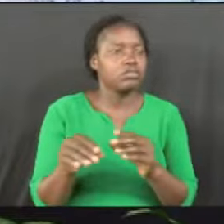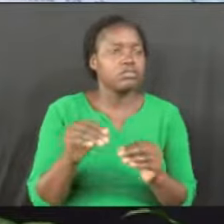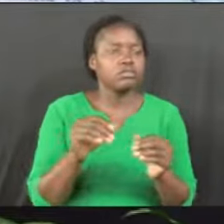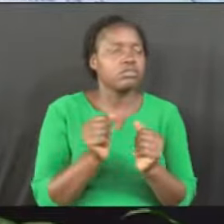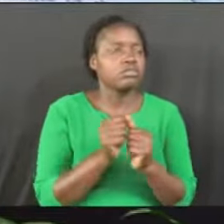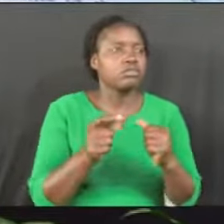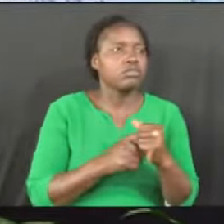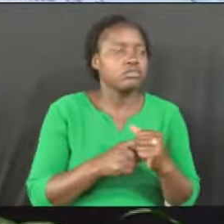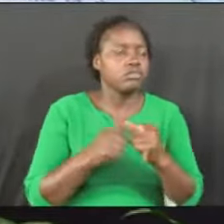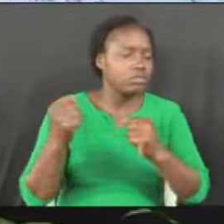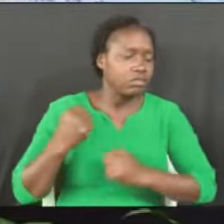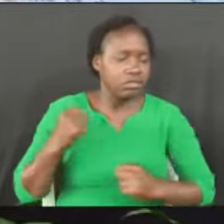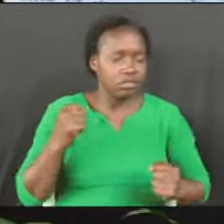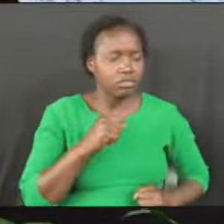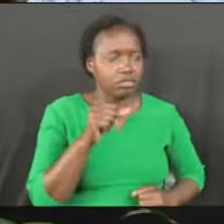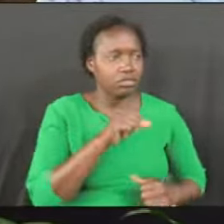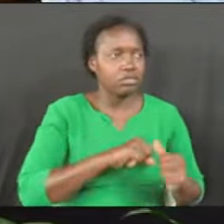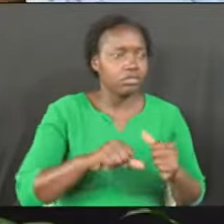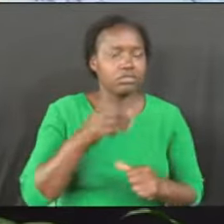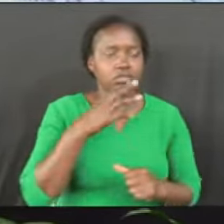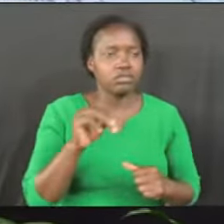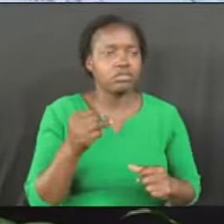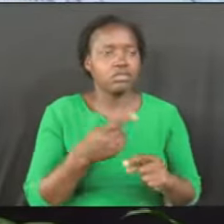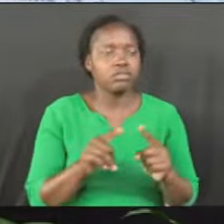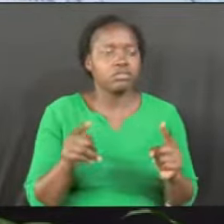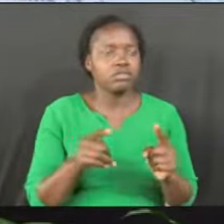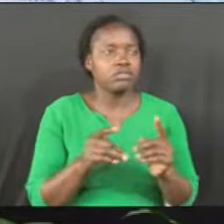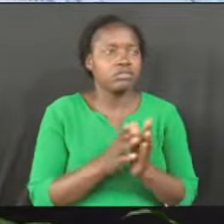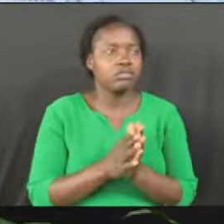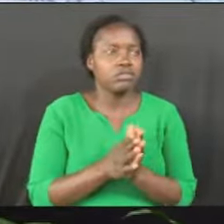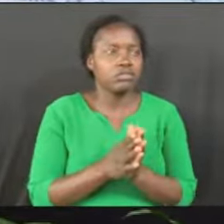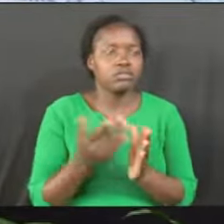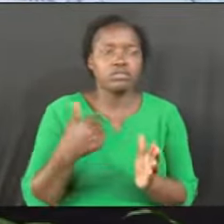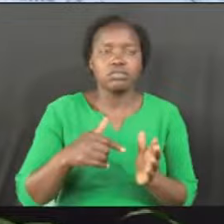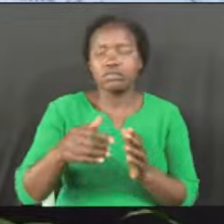soldiers around him. But in the midnight hour,